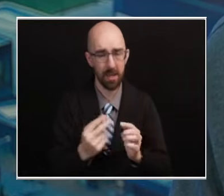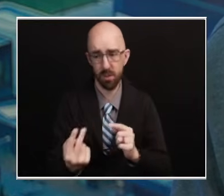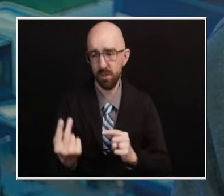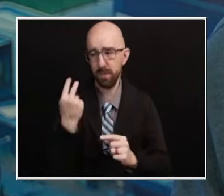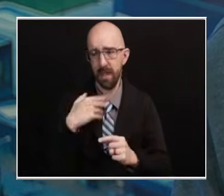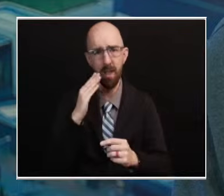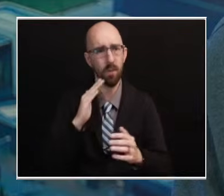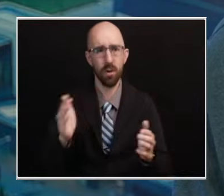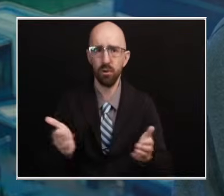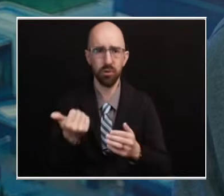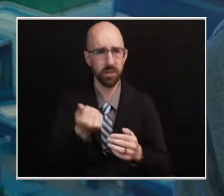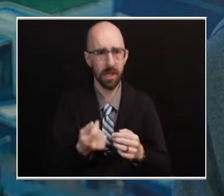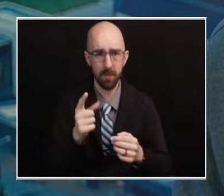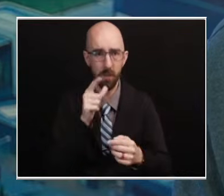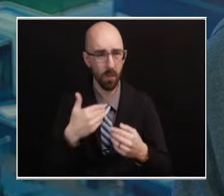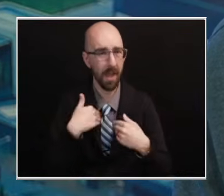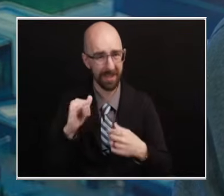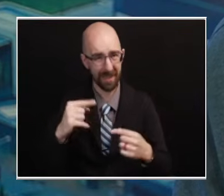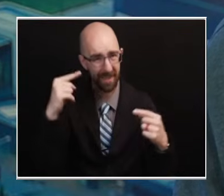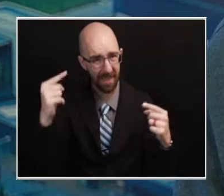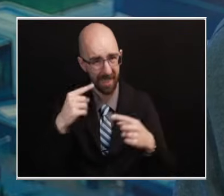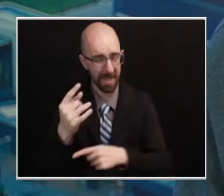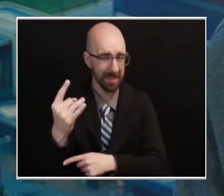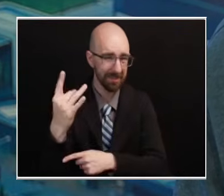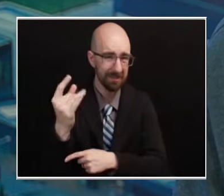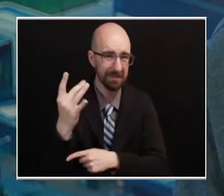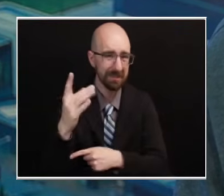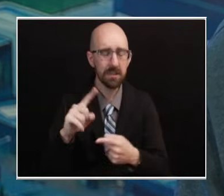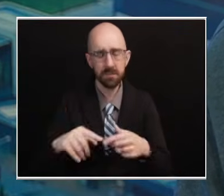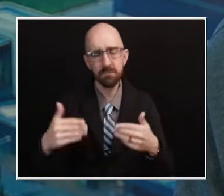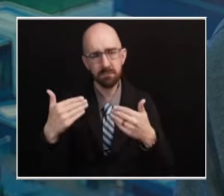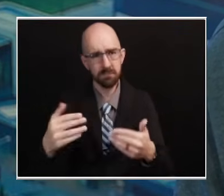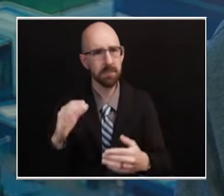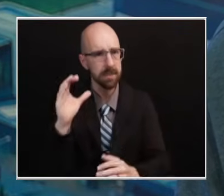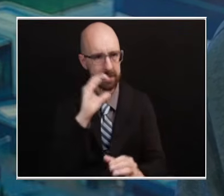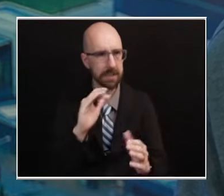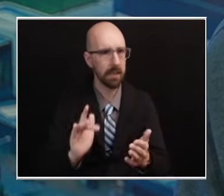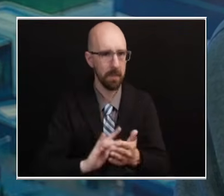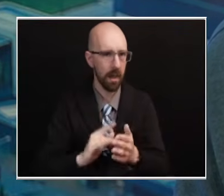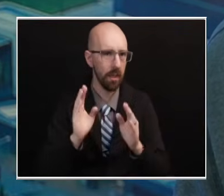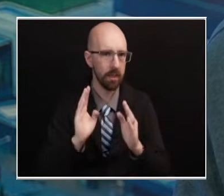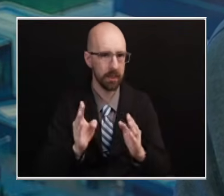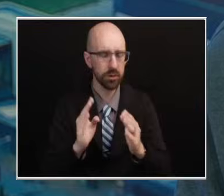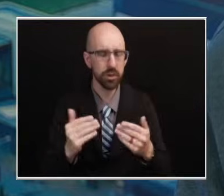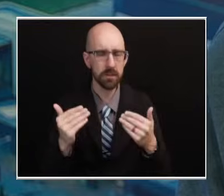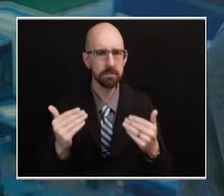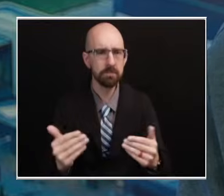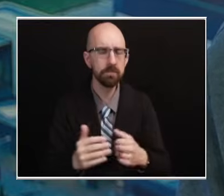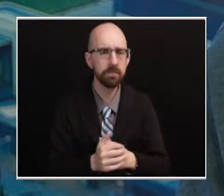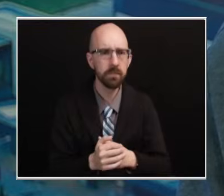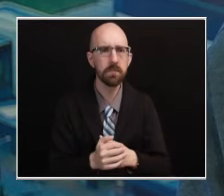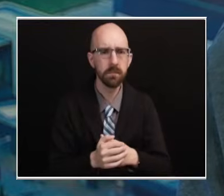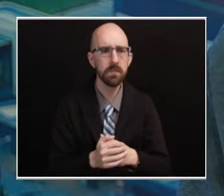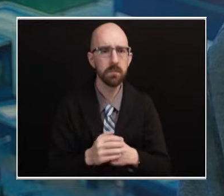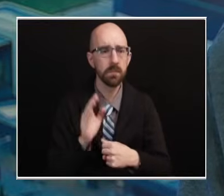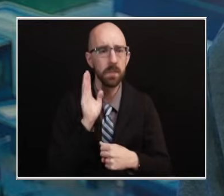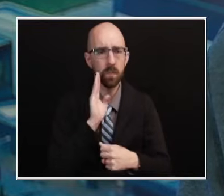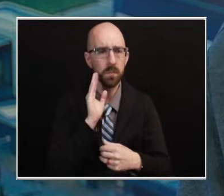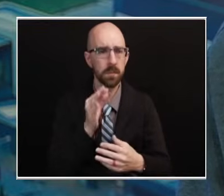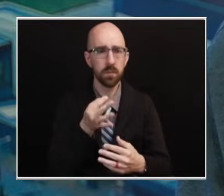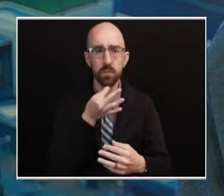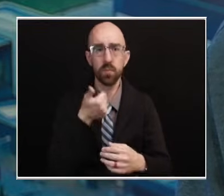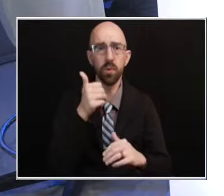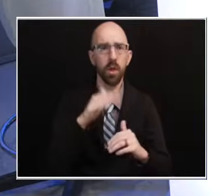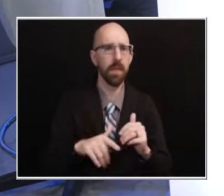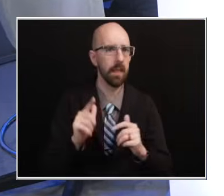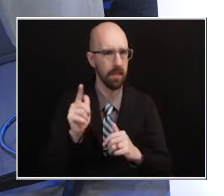who has the worst headache of their life to seek medical attention and do it sooner rather than later. Well, we're just glad